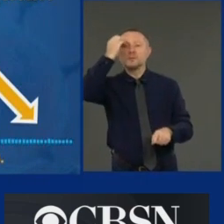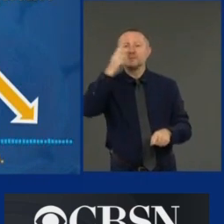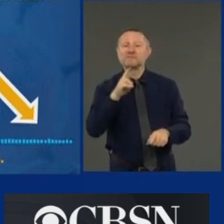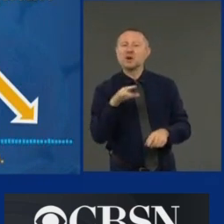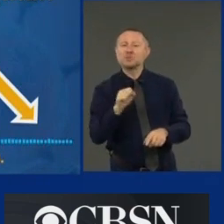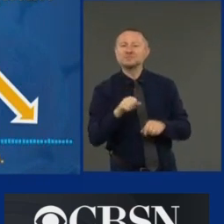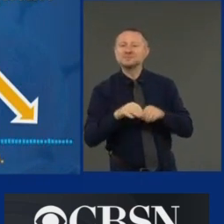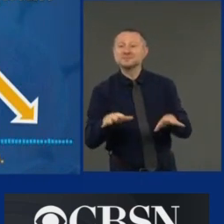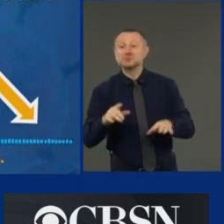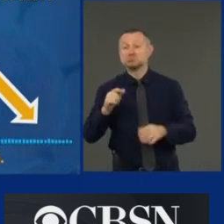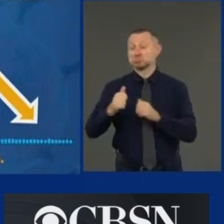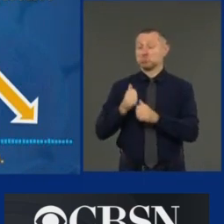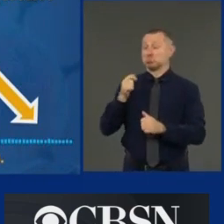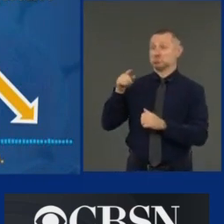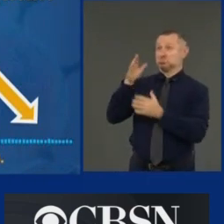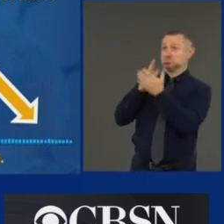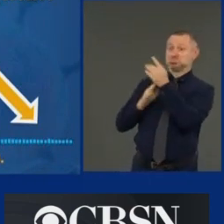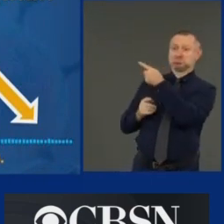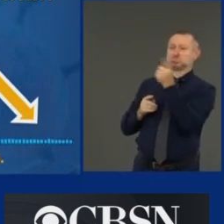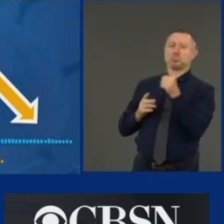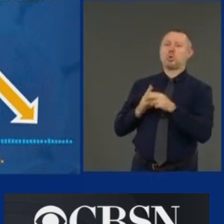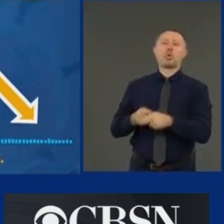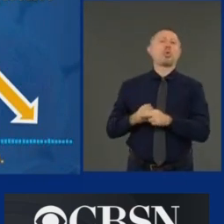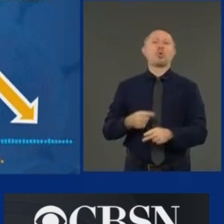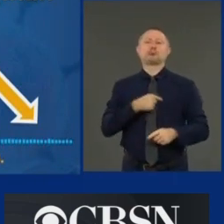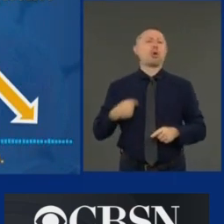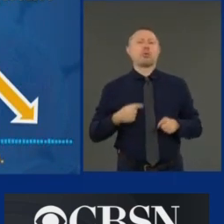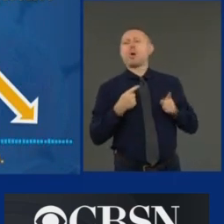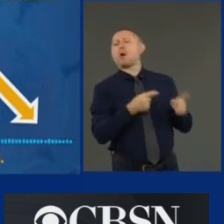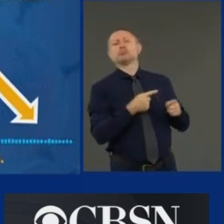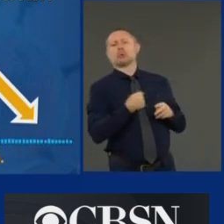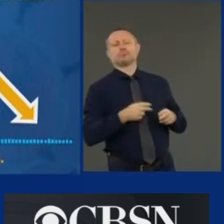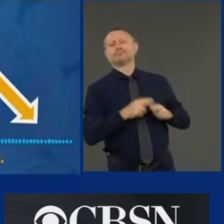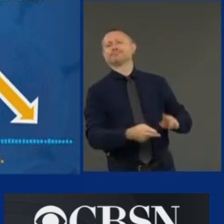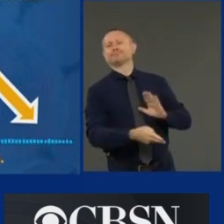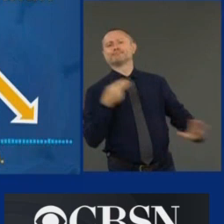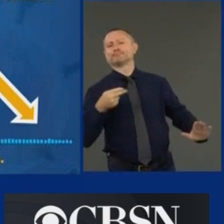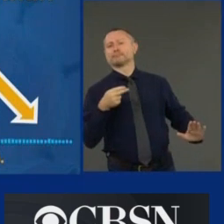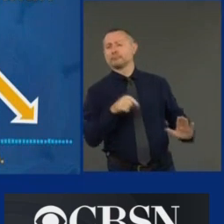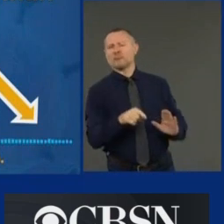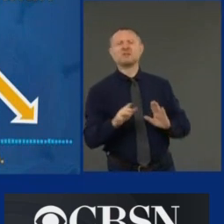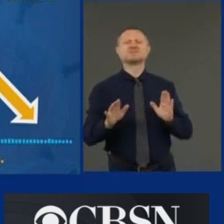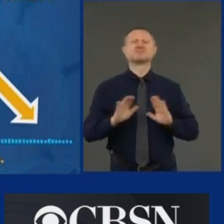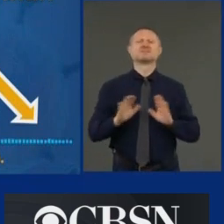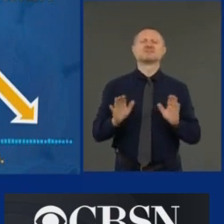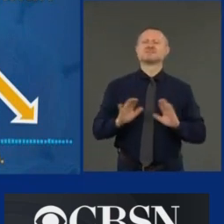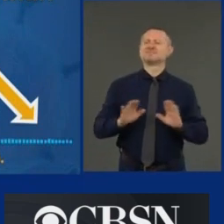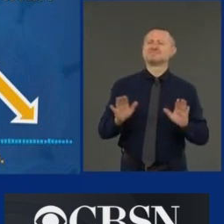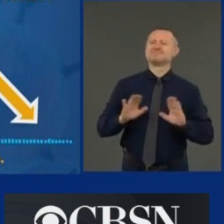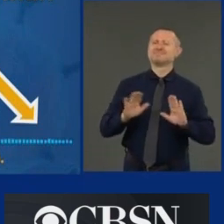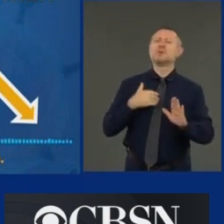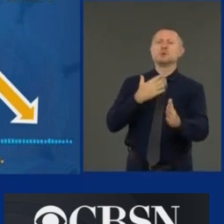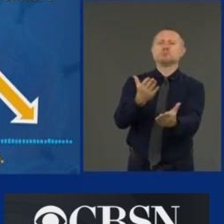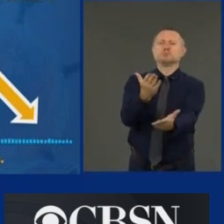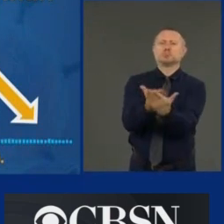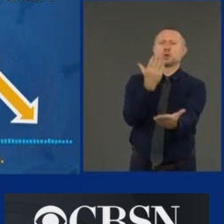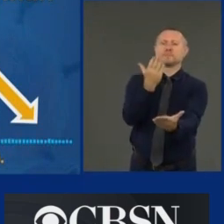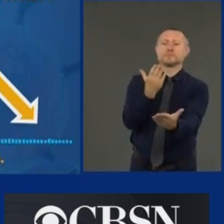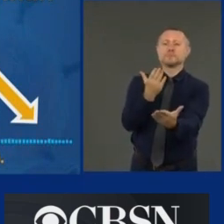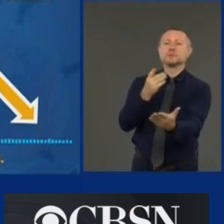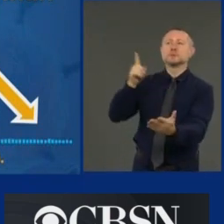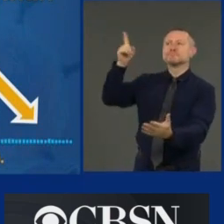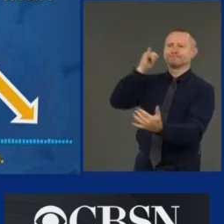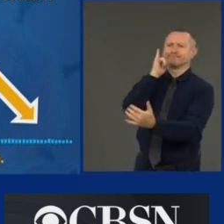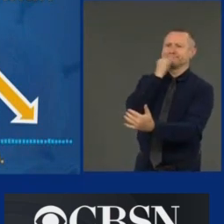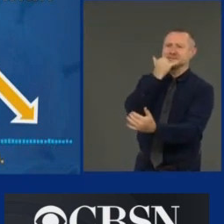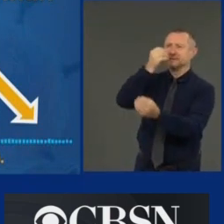it as, it actually makes the point of the mistake that the federal government made. They